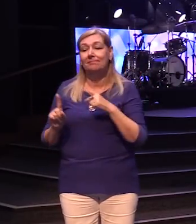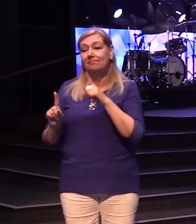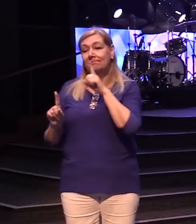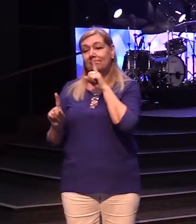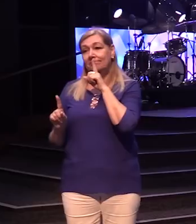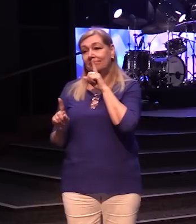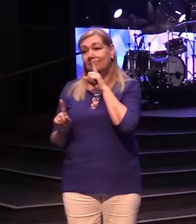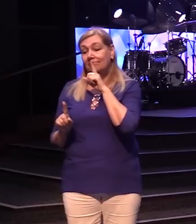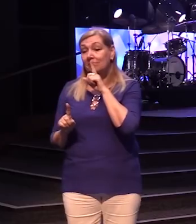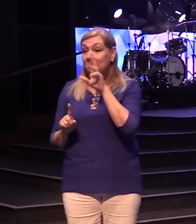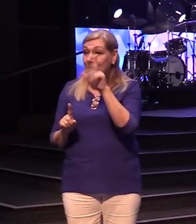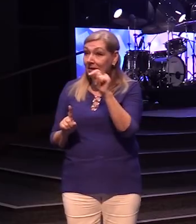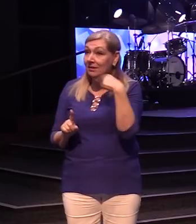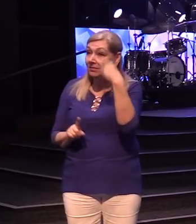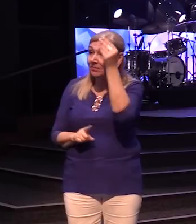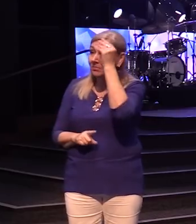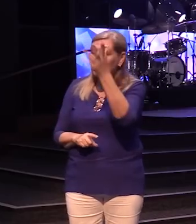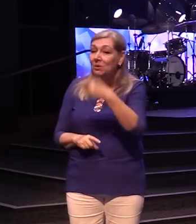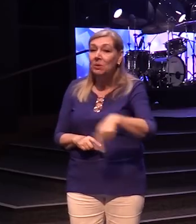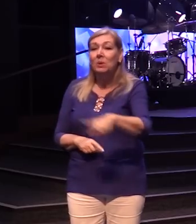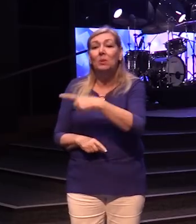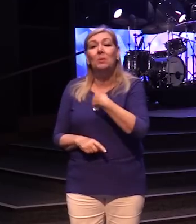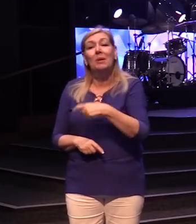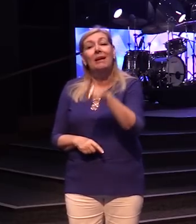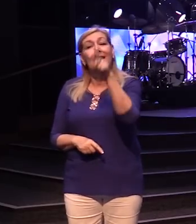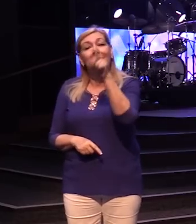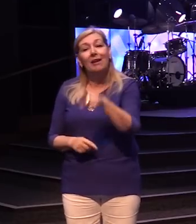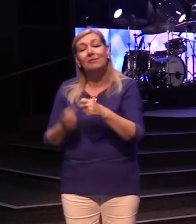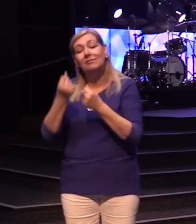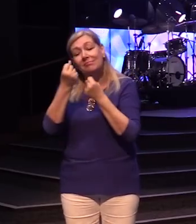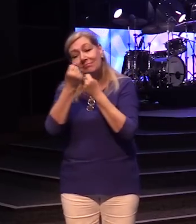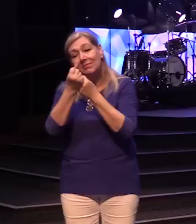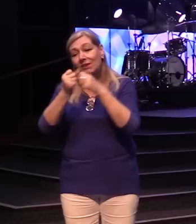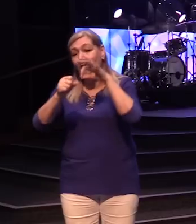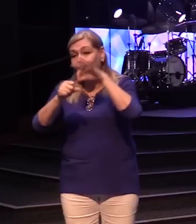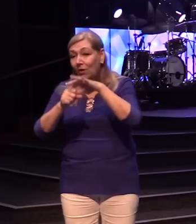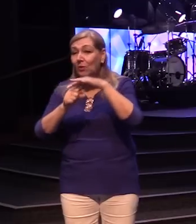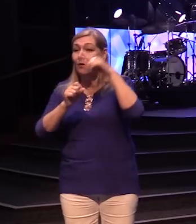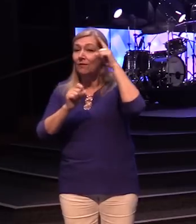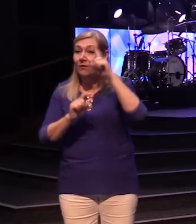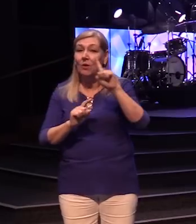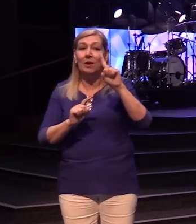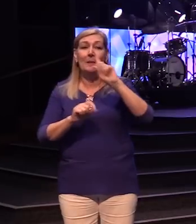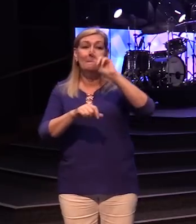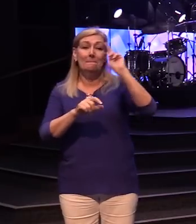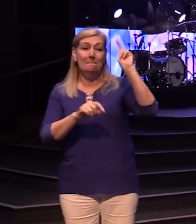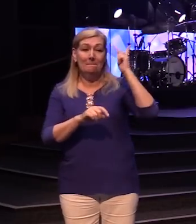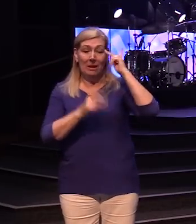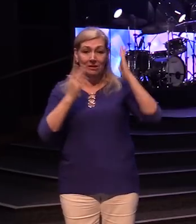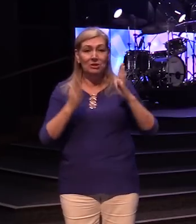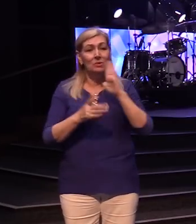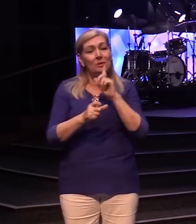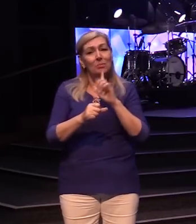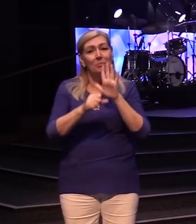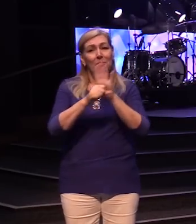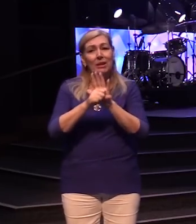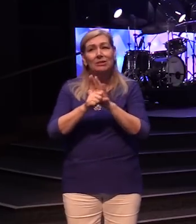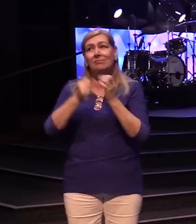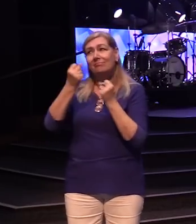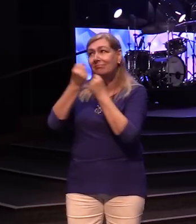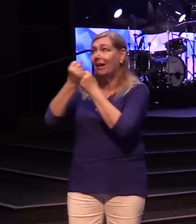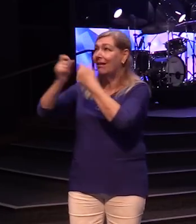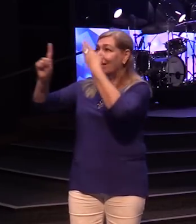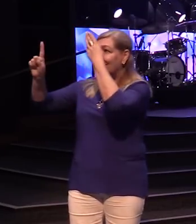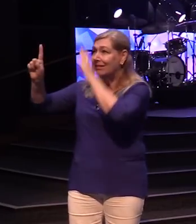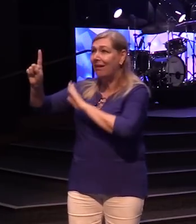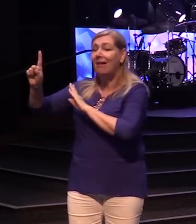I am saying is we must vote for politicians who will at least promise God knows what they will